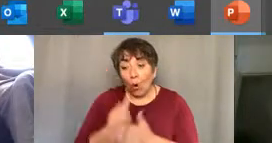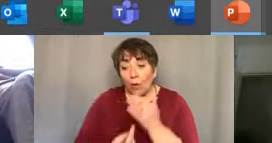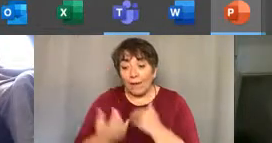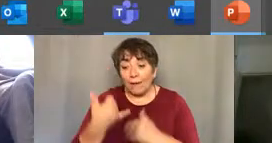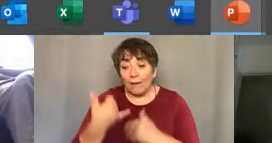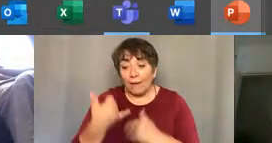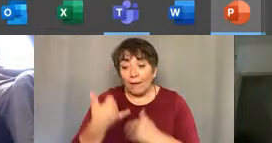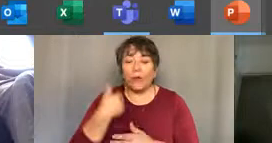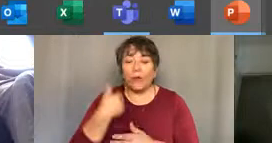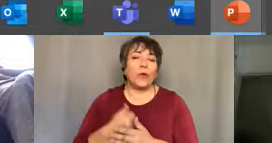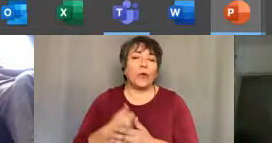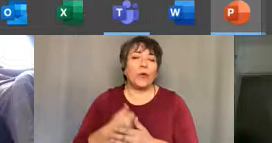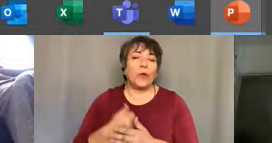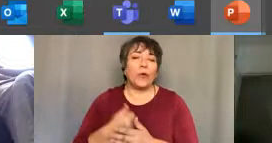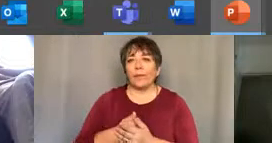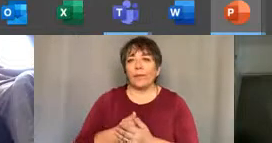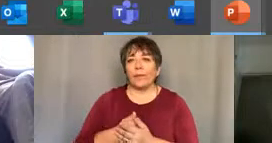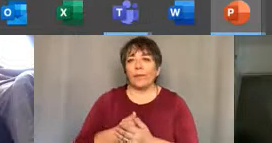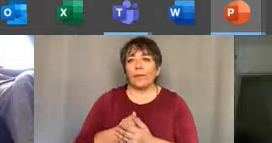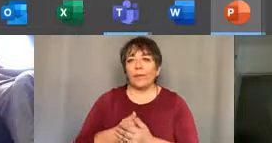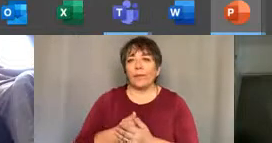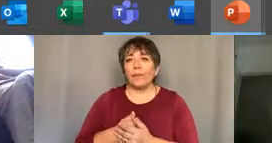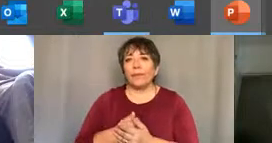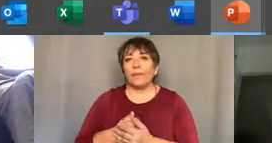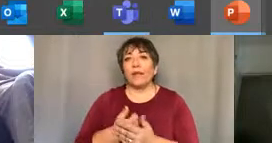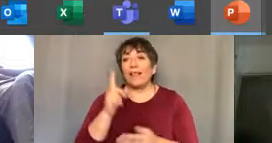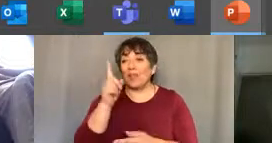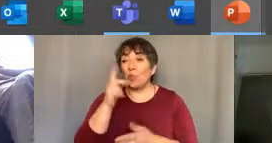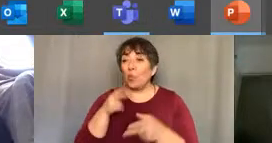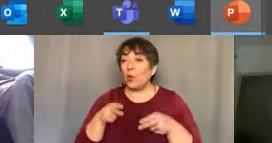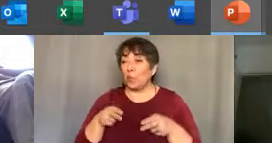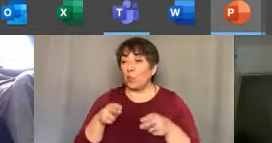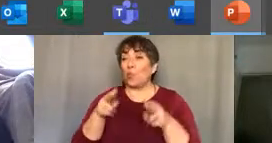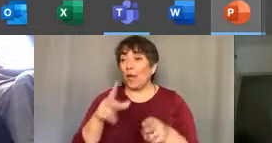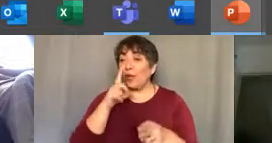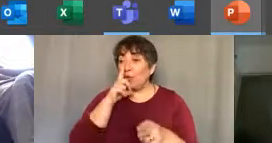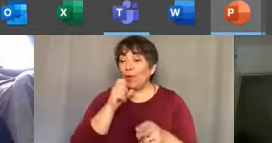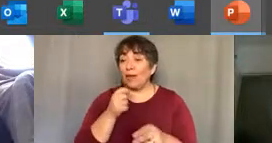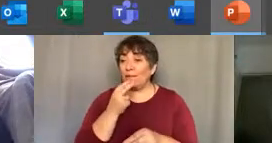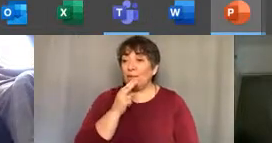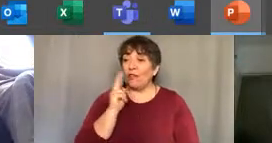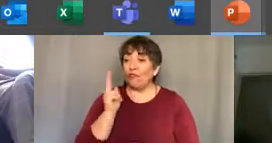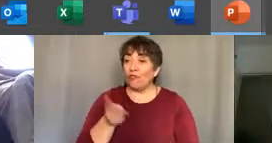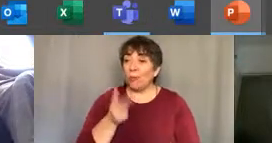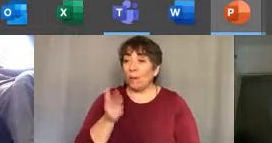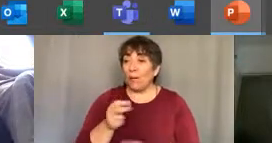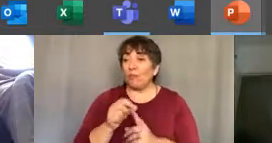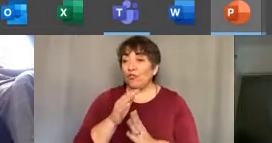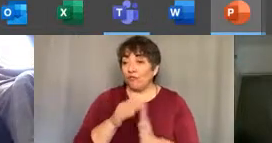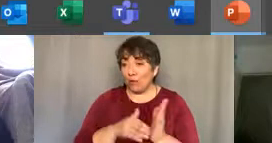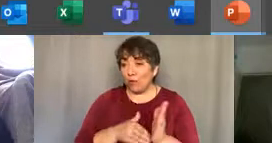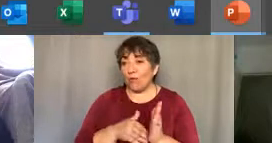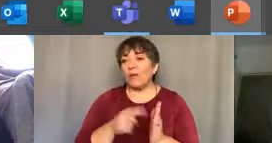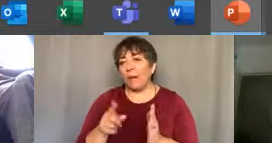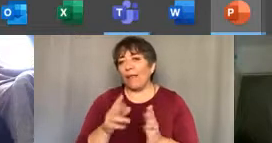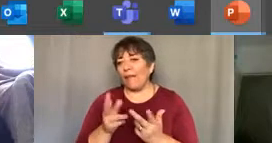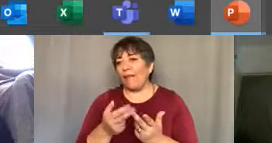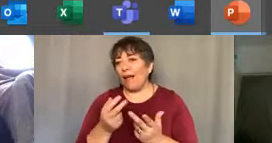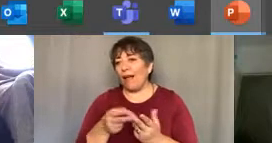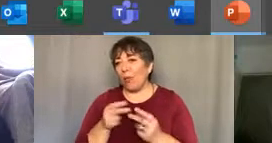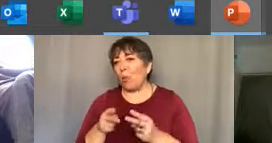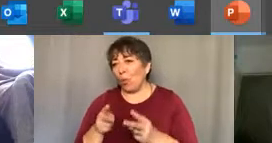Derbyshire can access and request their repeat prescriptions. There are many other methods and we are actively looking to promote